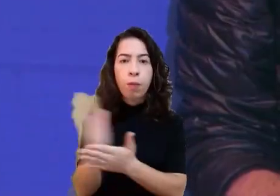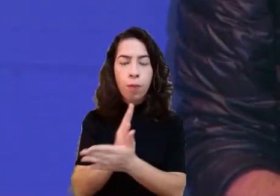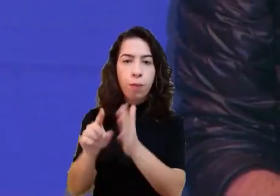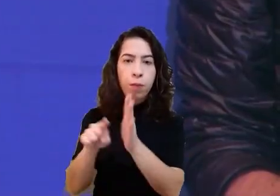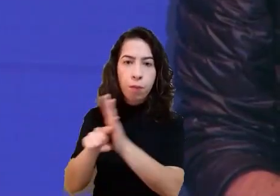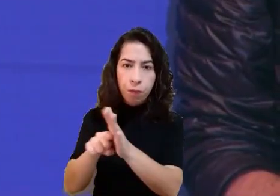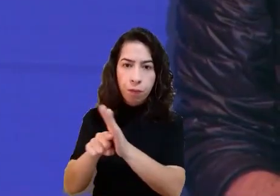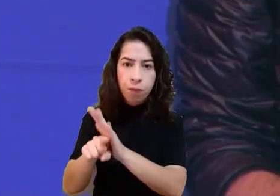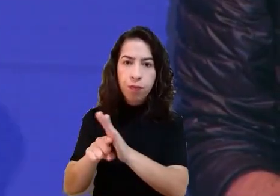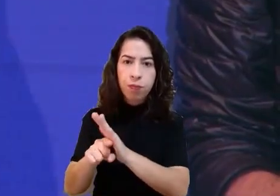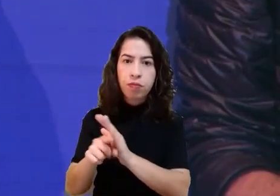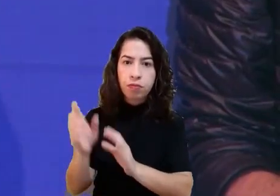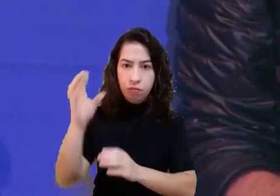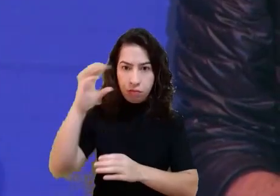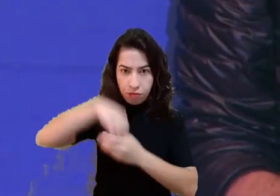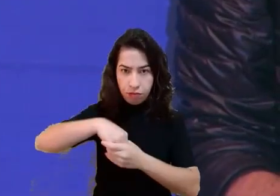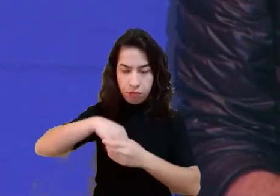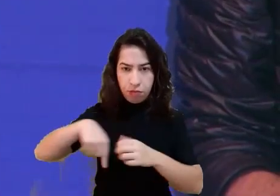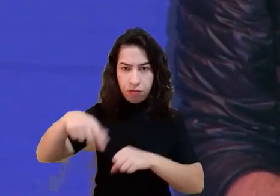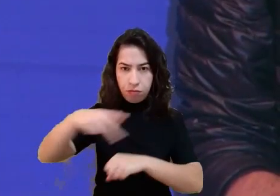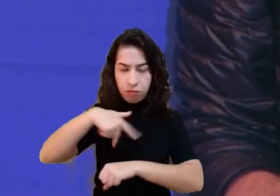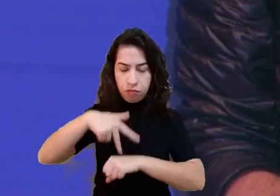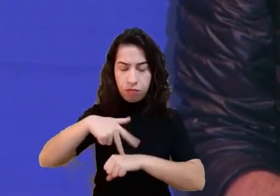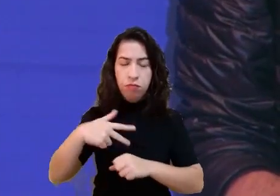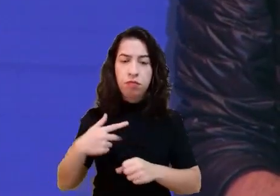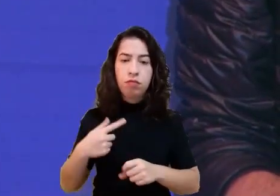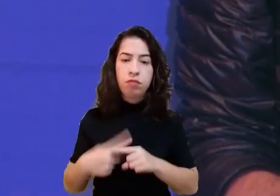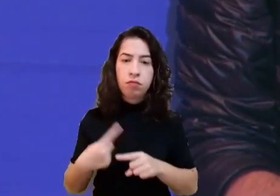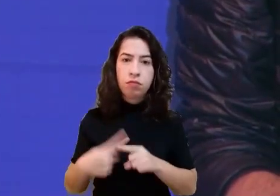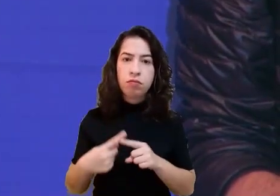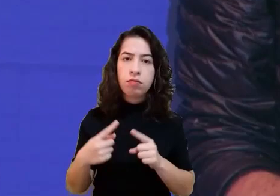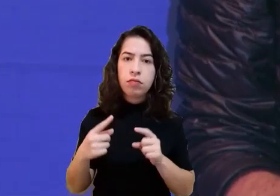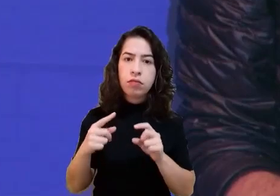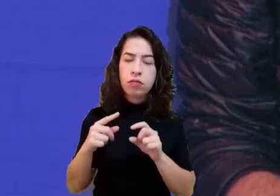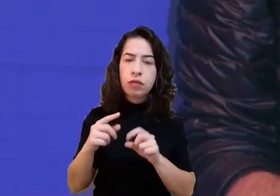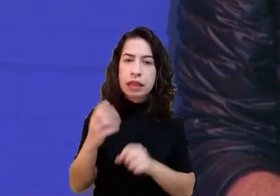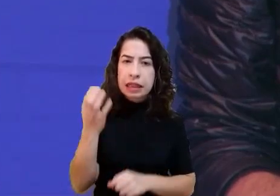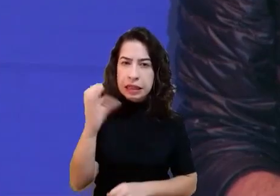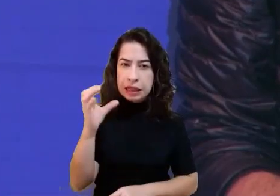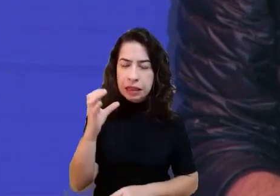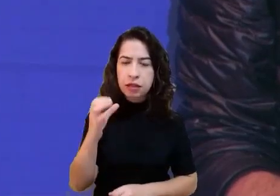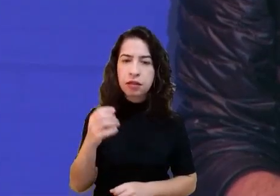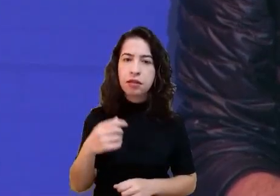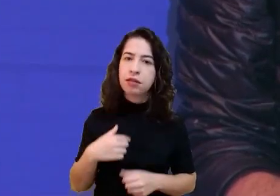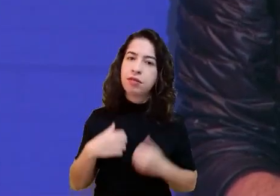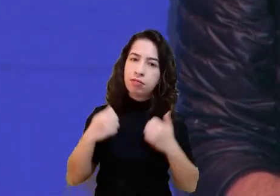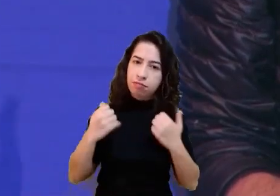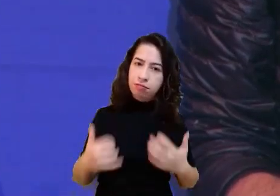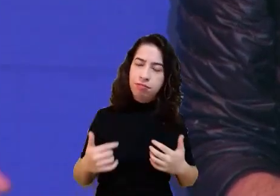researchers to our companies, because the scientific view, I'm talking because I'm a chemistry,